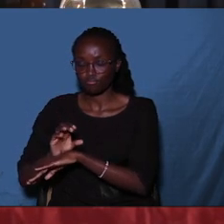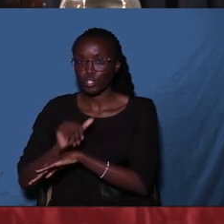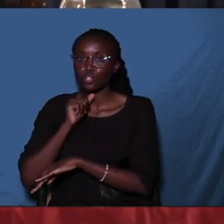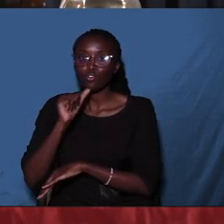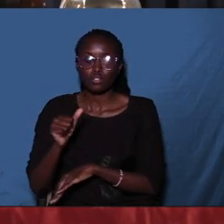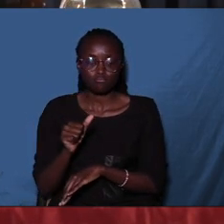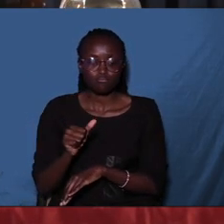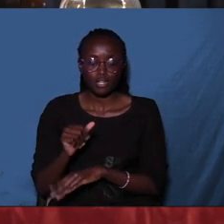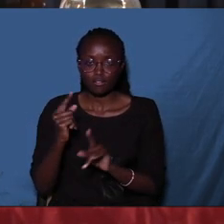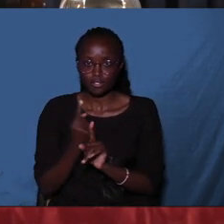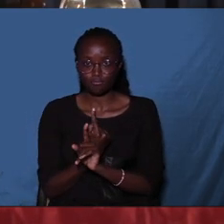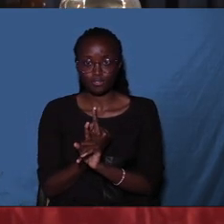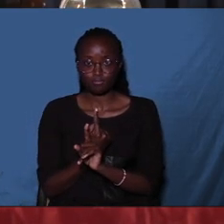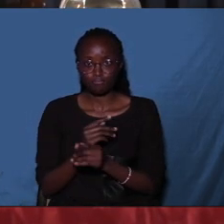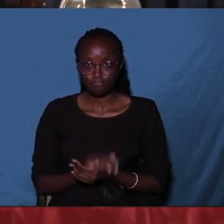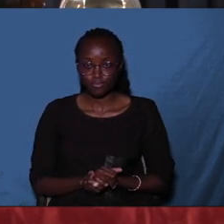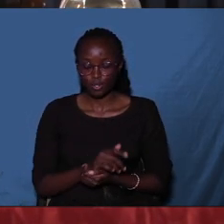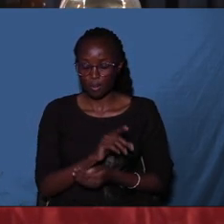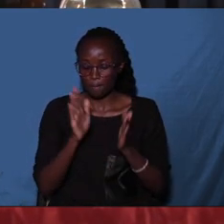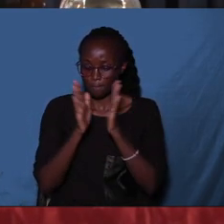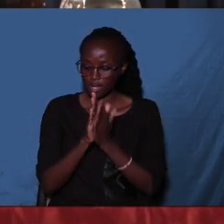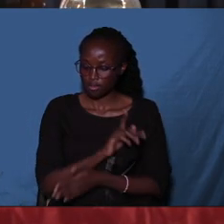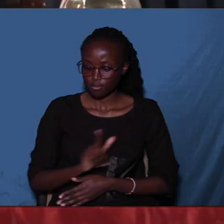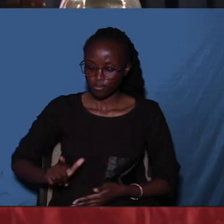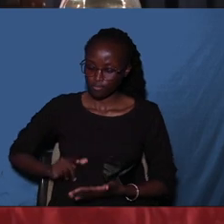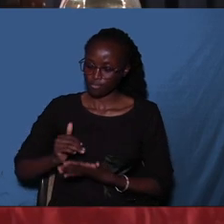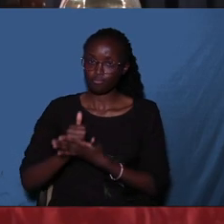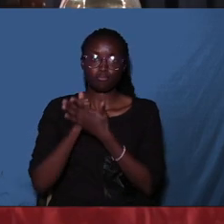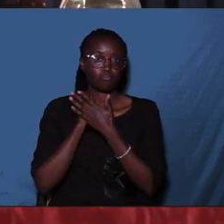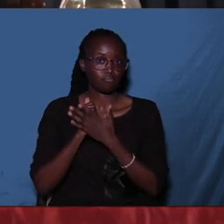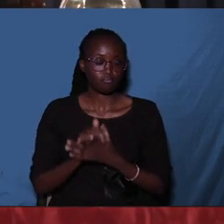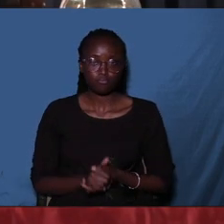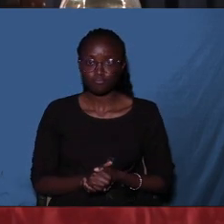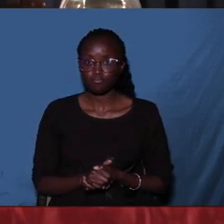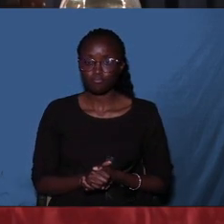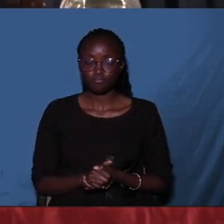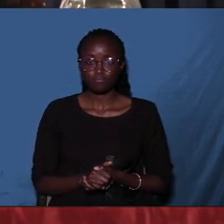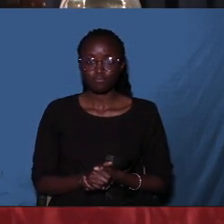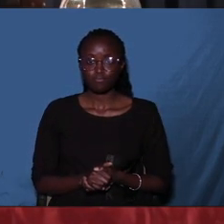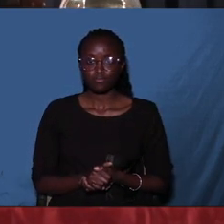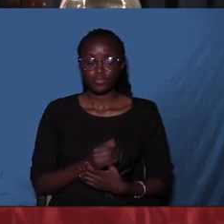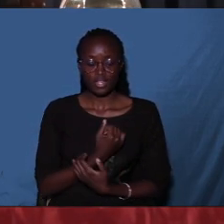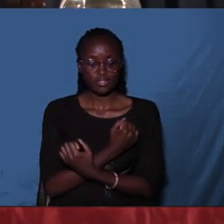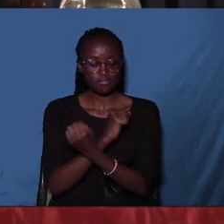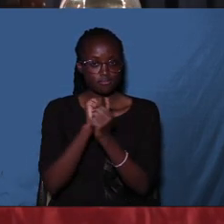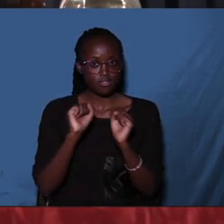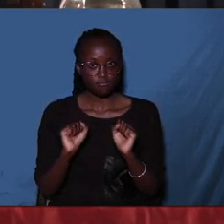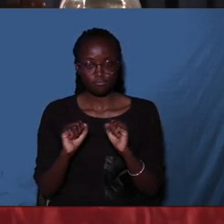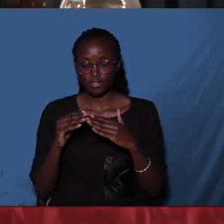different people. Help me, God. Born again leader. Born again